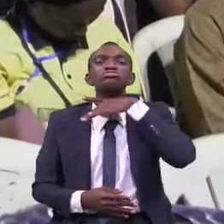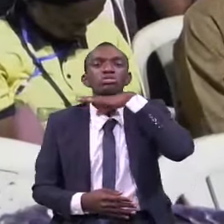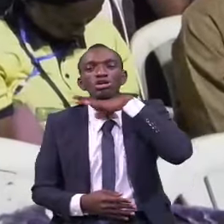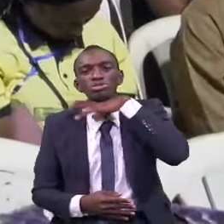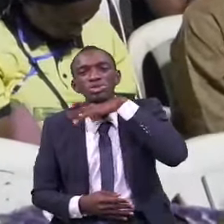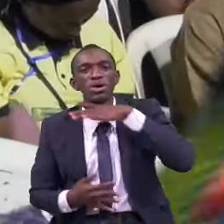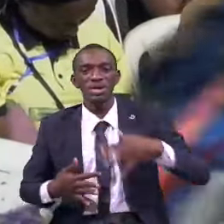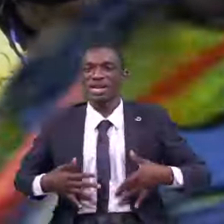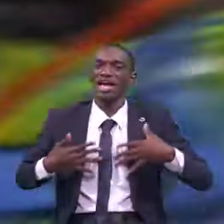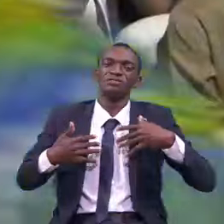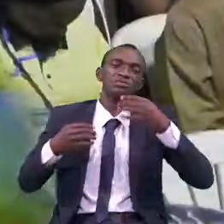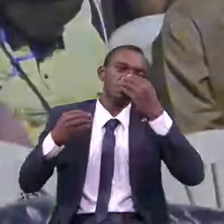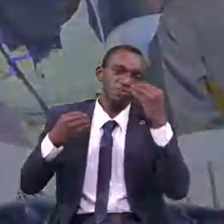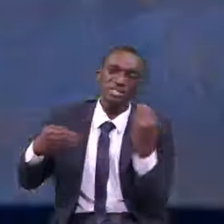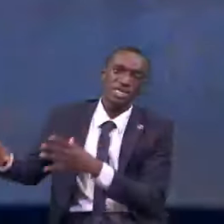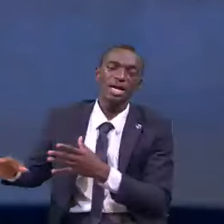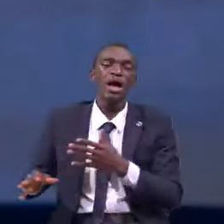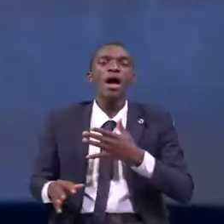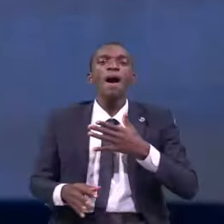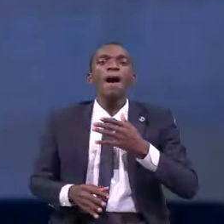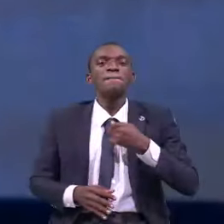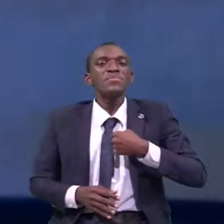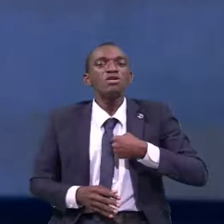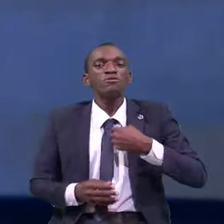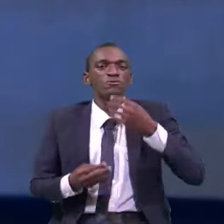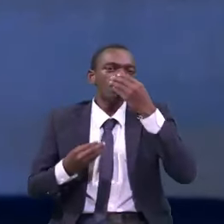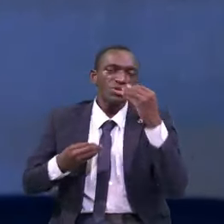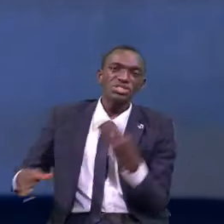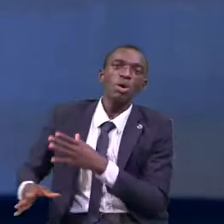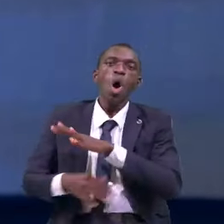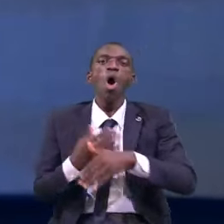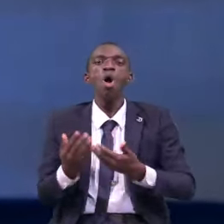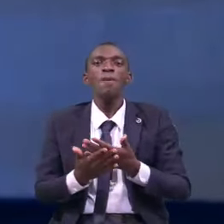I forsake all my evil deeds.